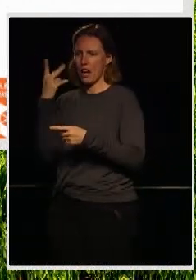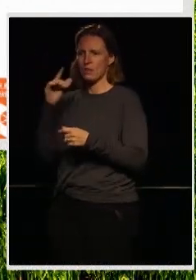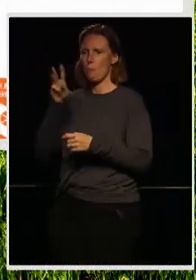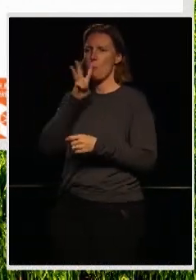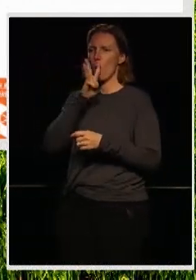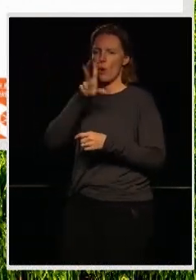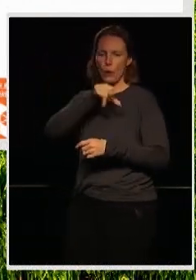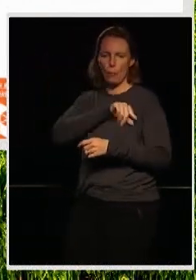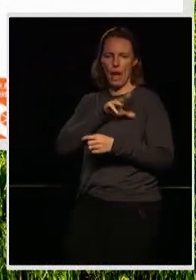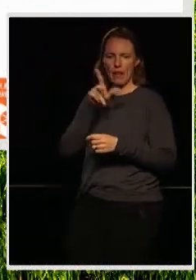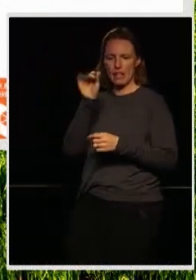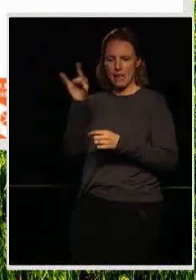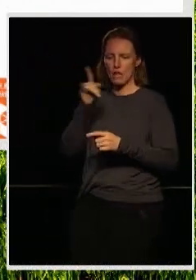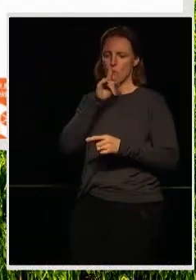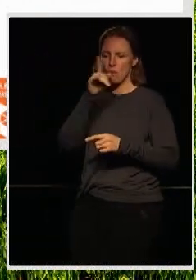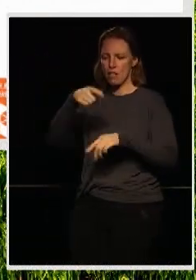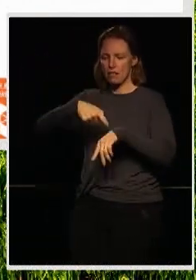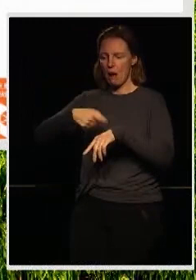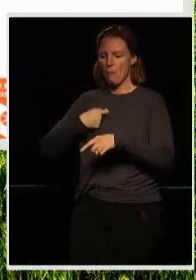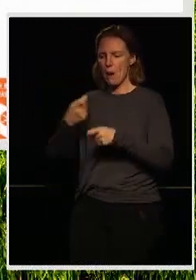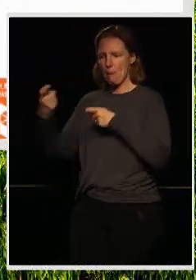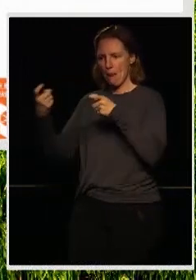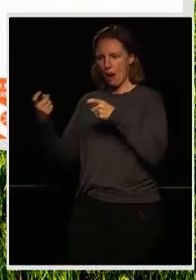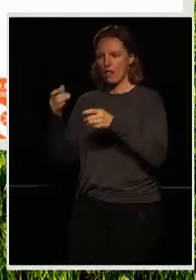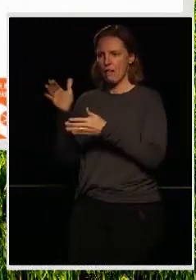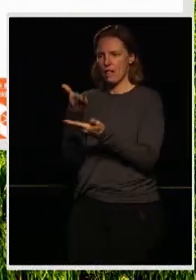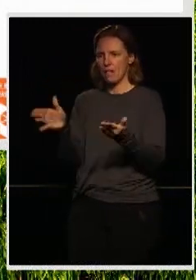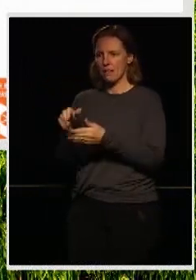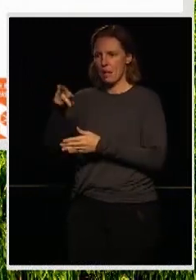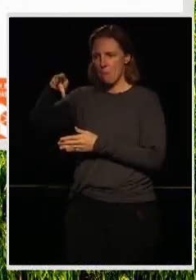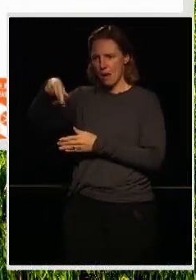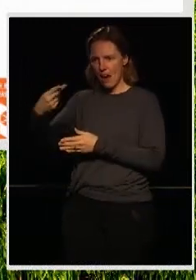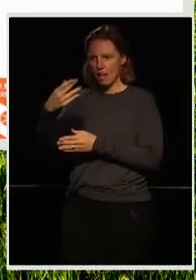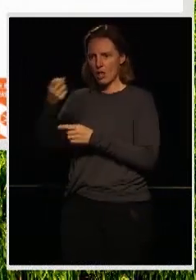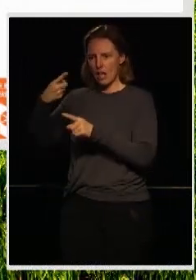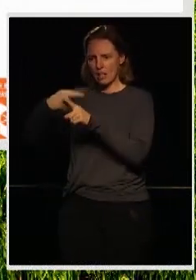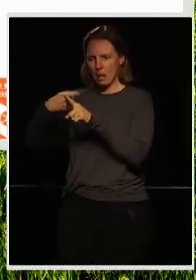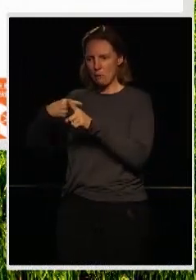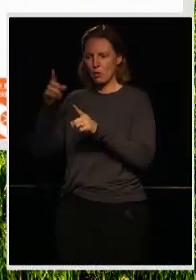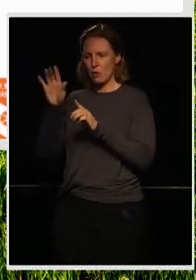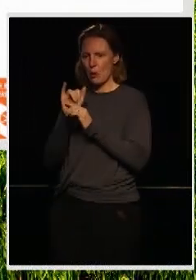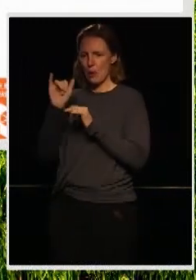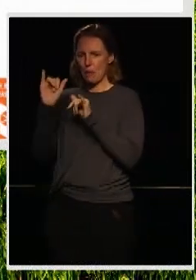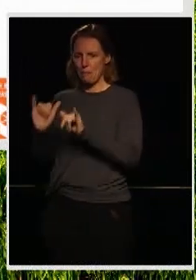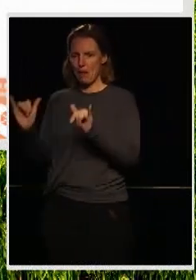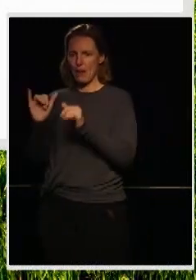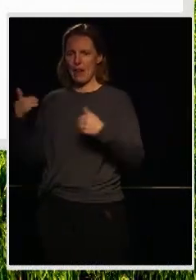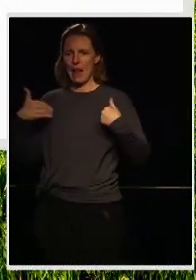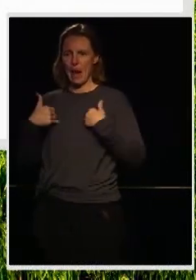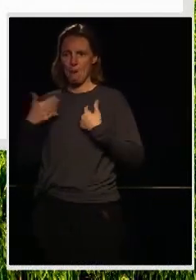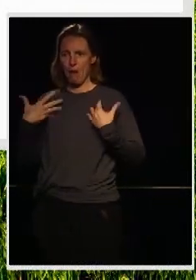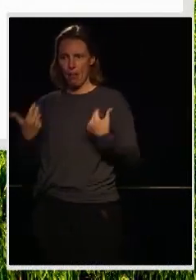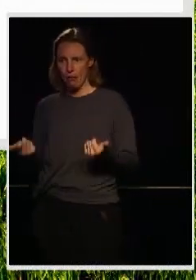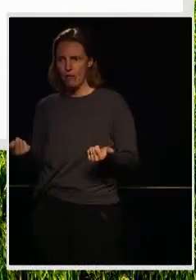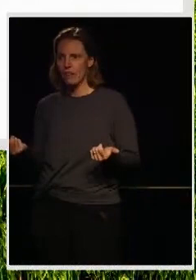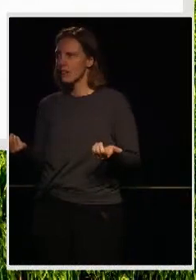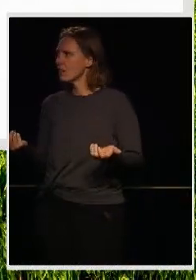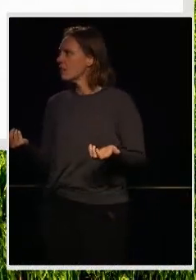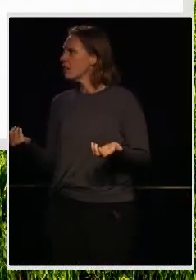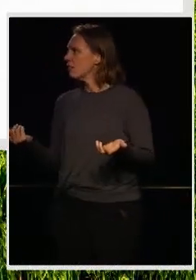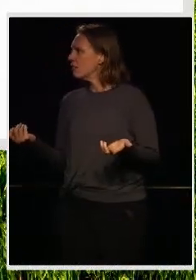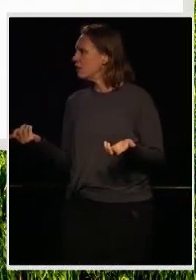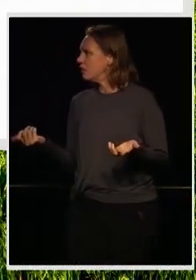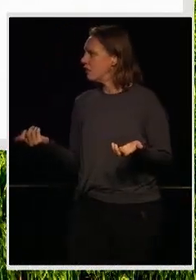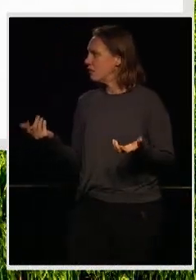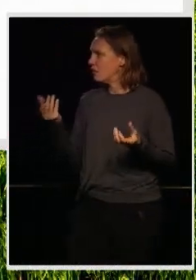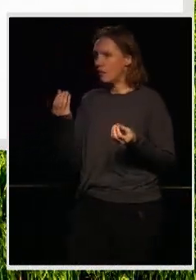real time. We monitor parameters such as pH and temperature to even monitor animal health.